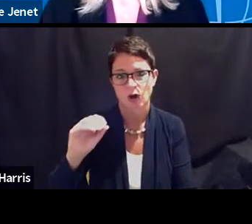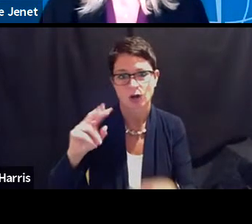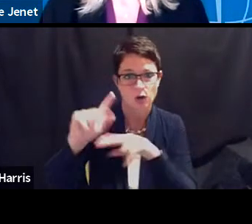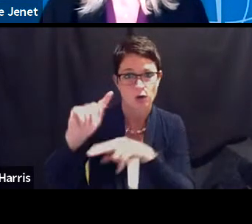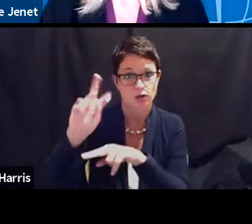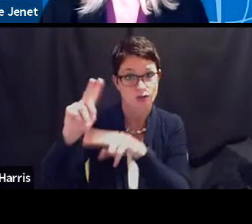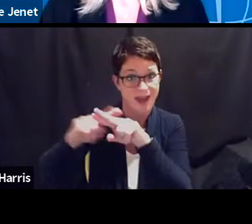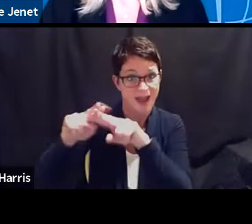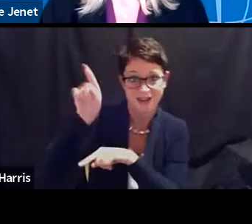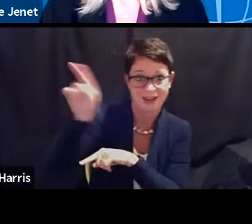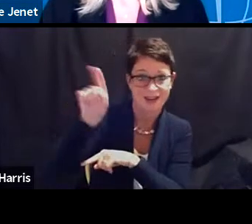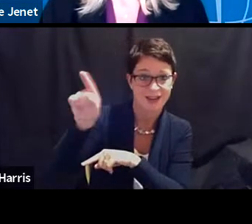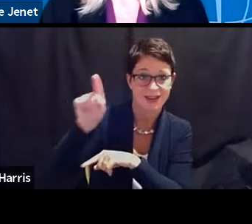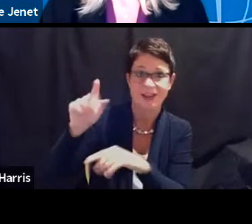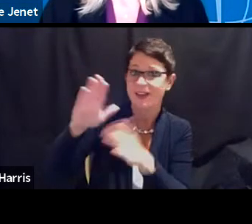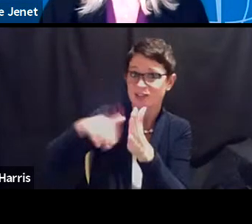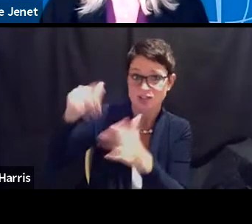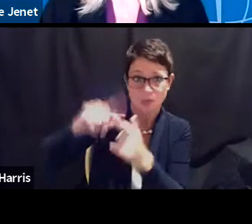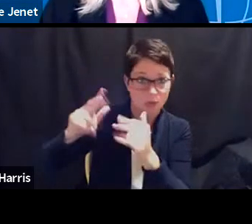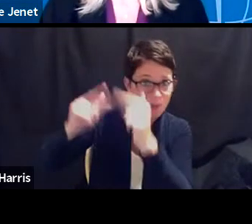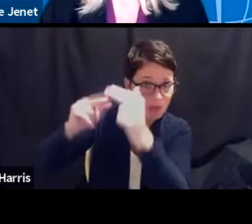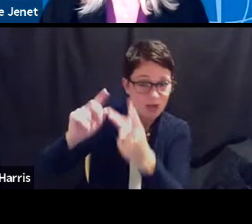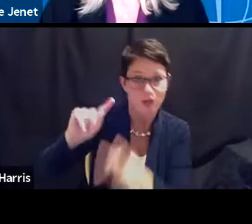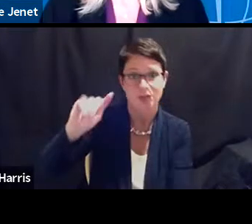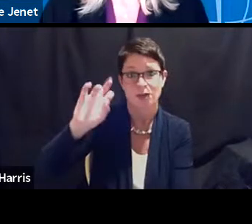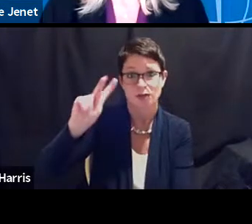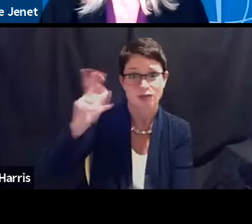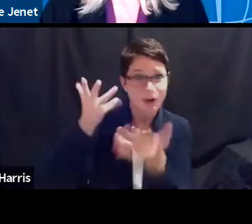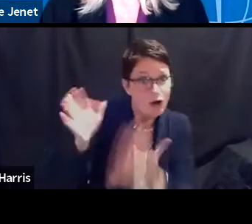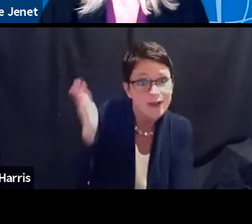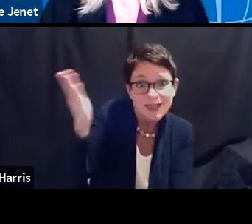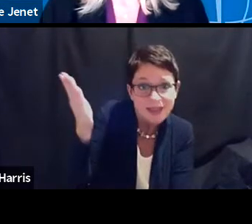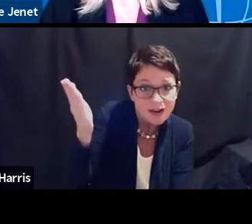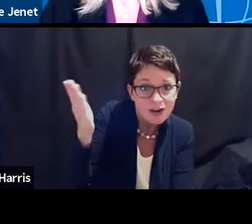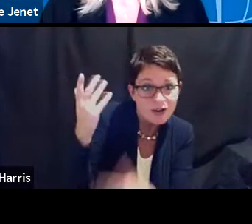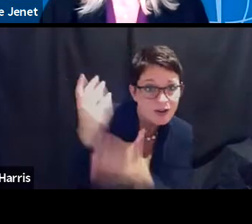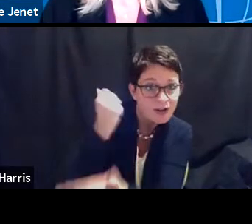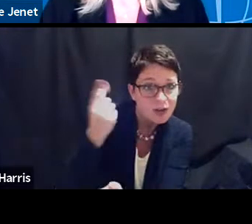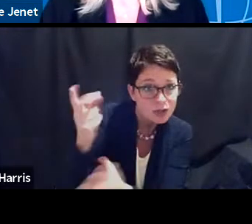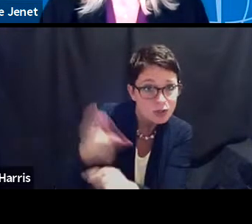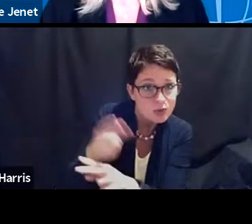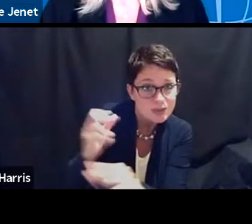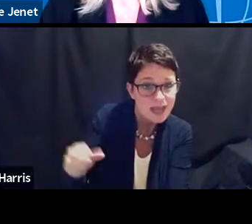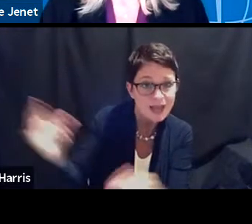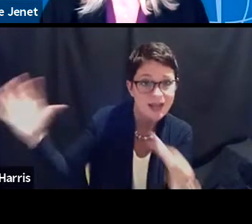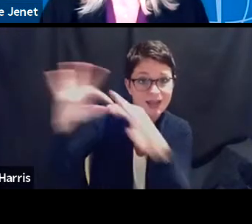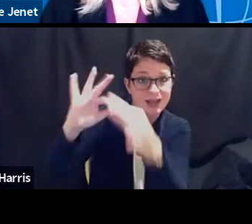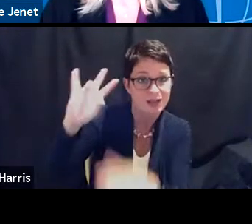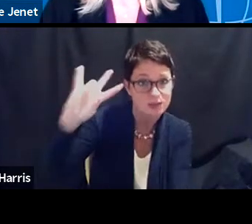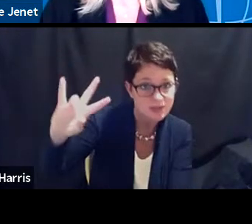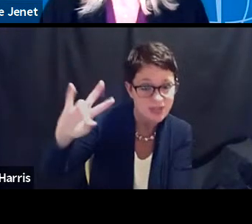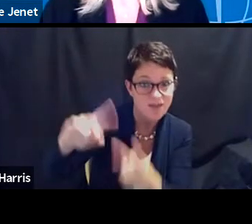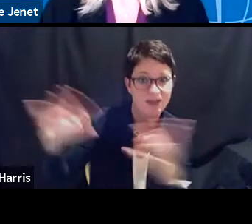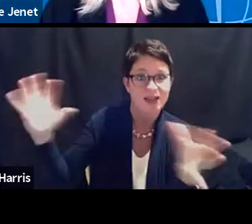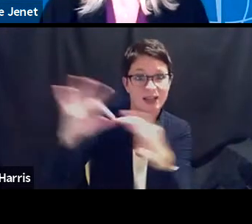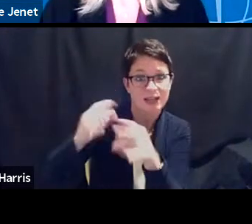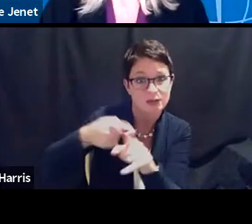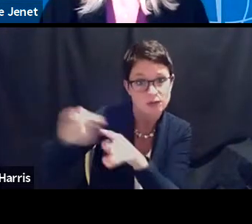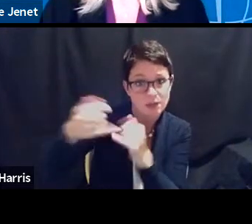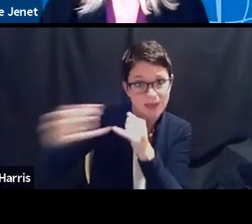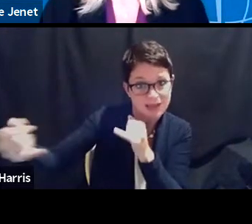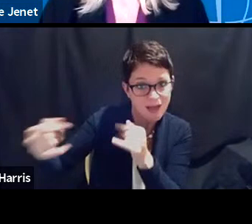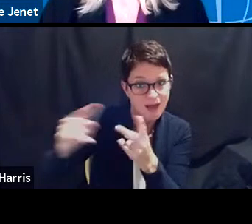the best thing. It's cheaper to build. The tracks are there, and it connects to the 7 train. It connects to the main line.